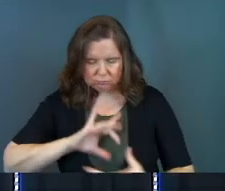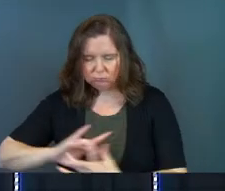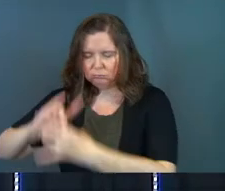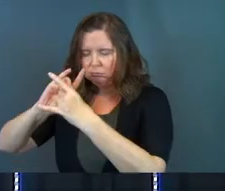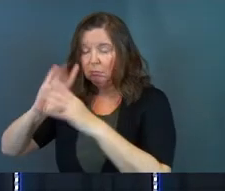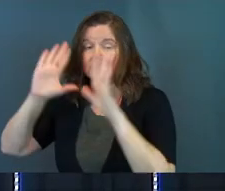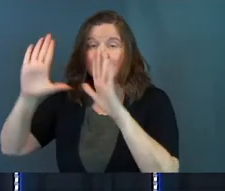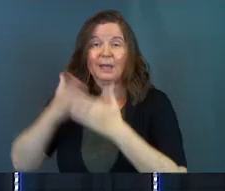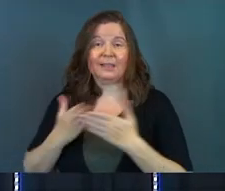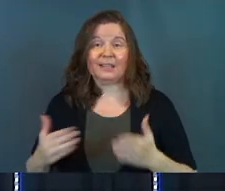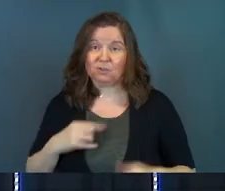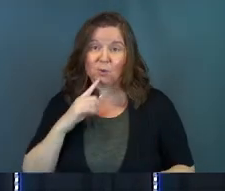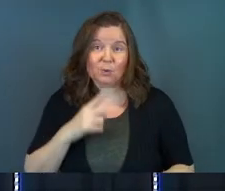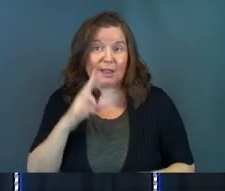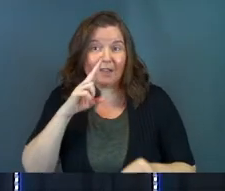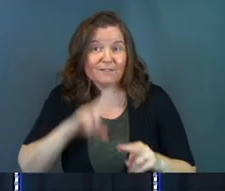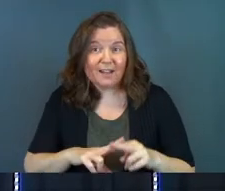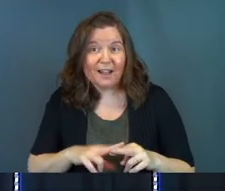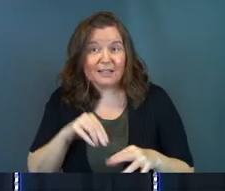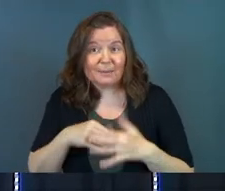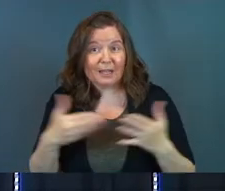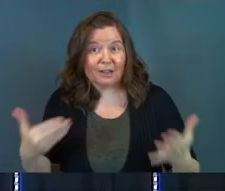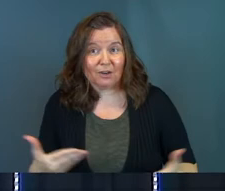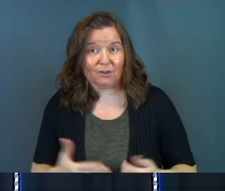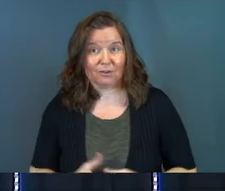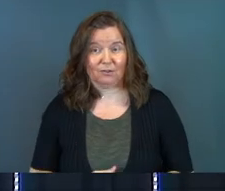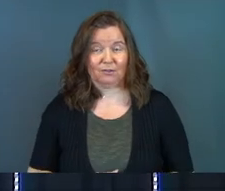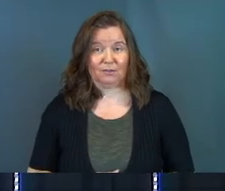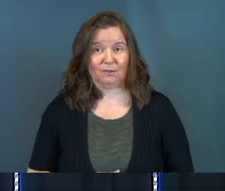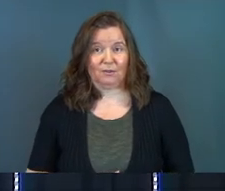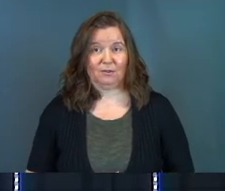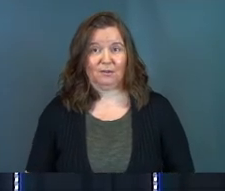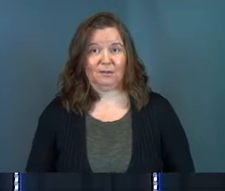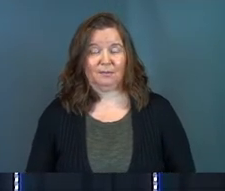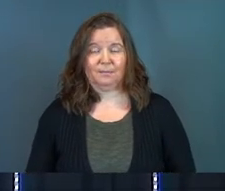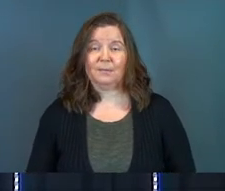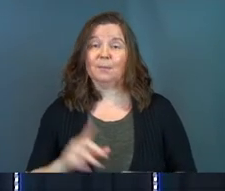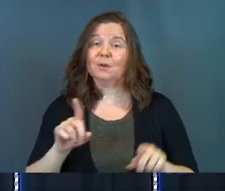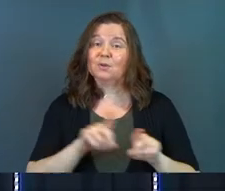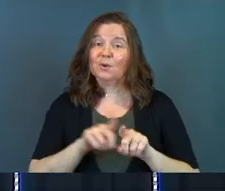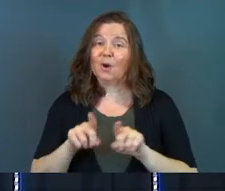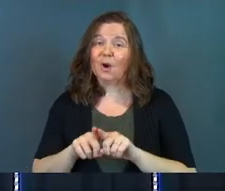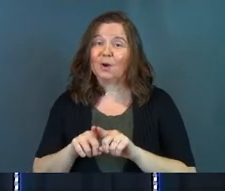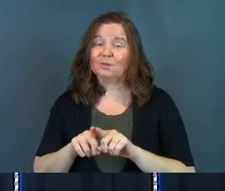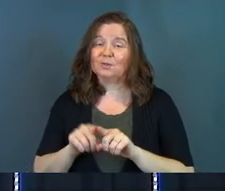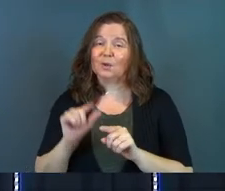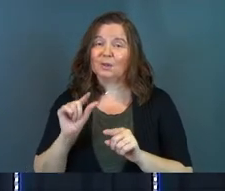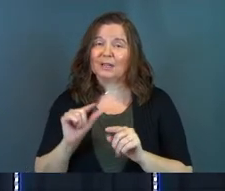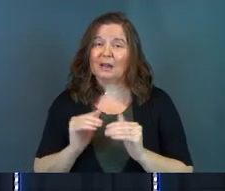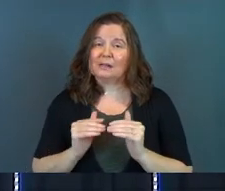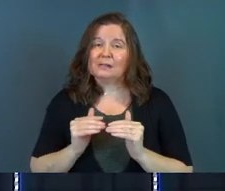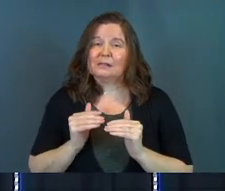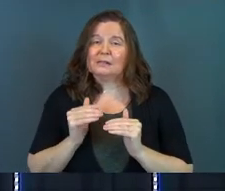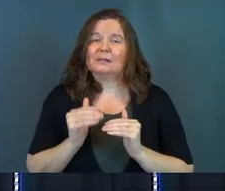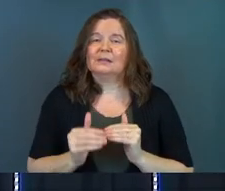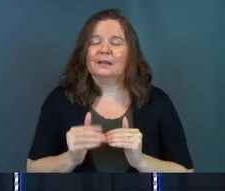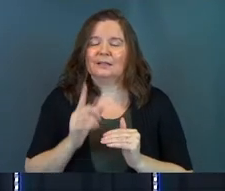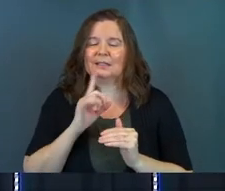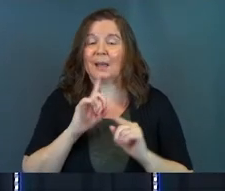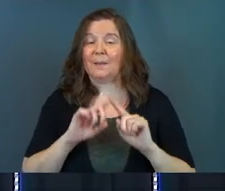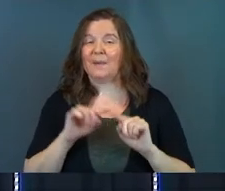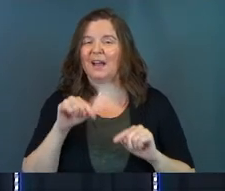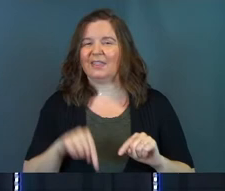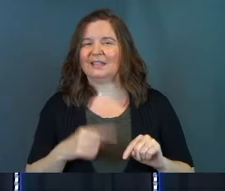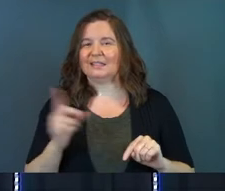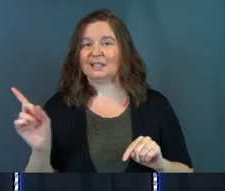thing. It's like, it's really fun to be in here. But you can also go just a baby step further and say,